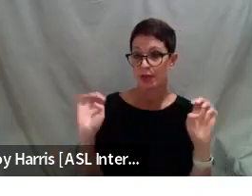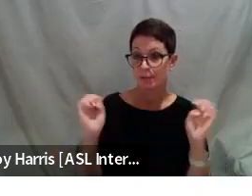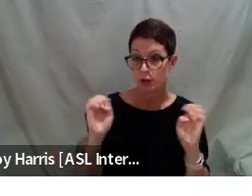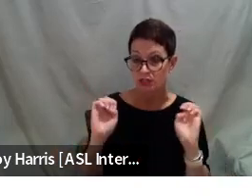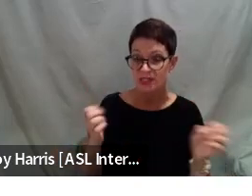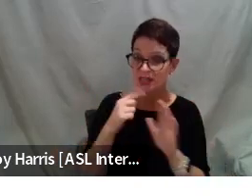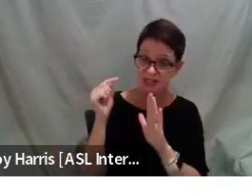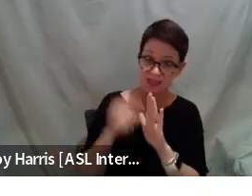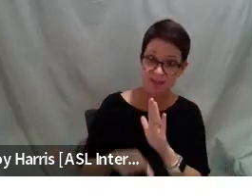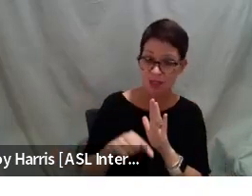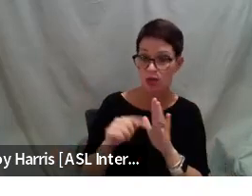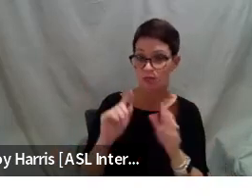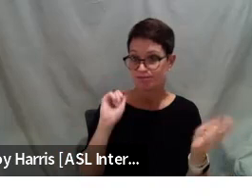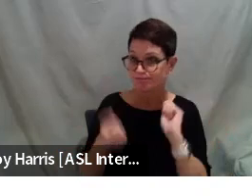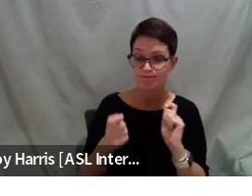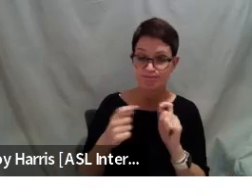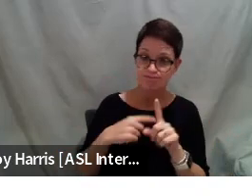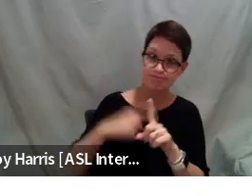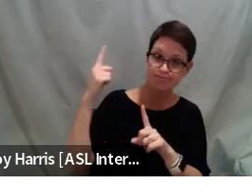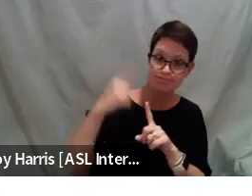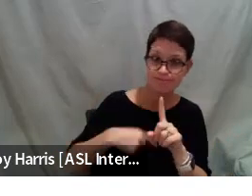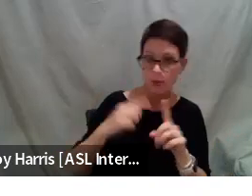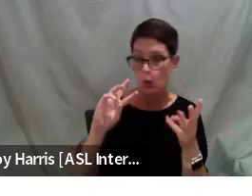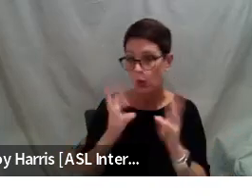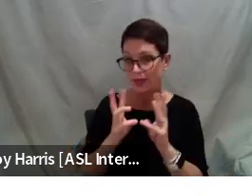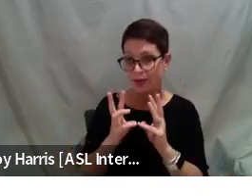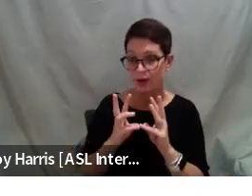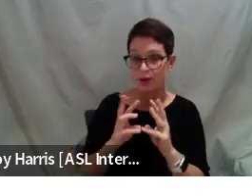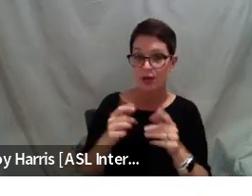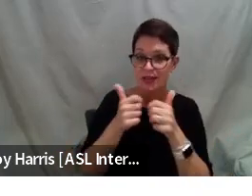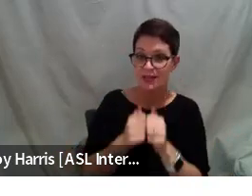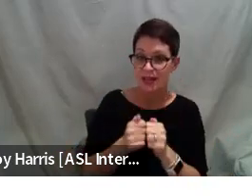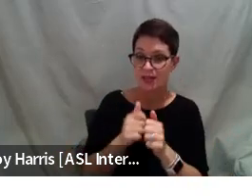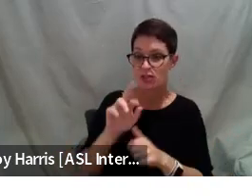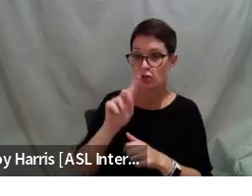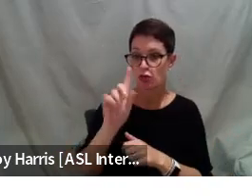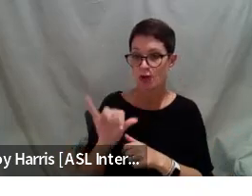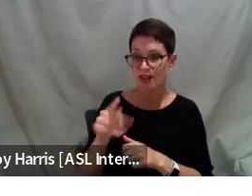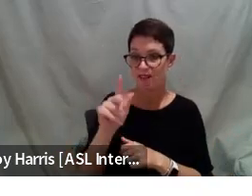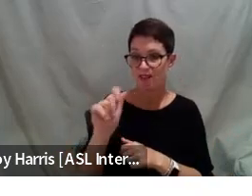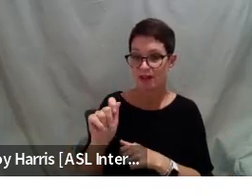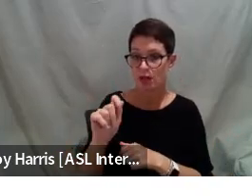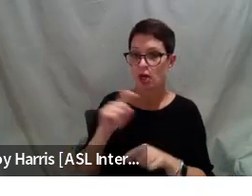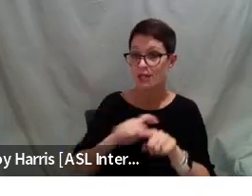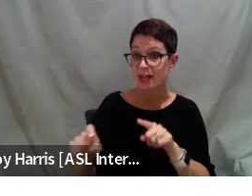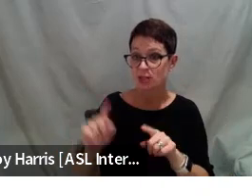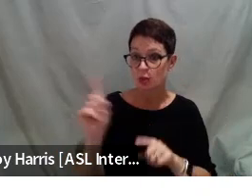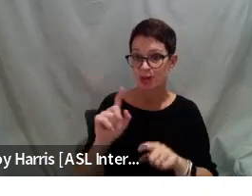and severe weather, you can text Ready Phila to